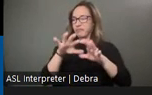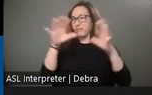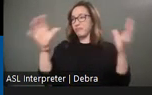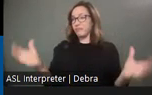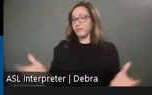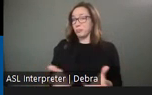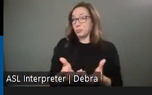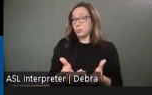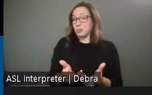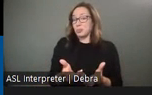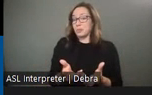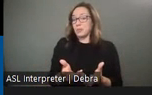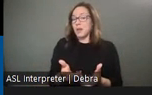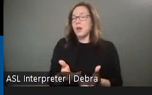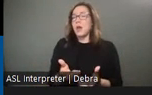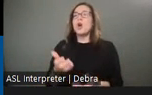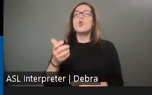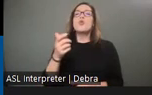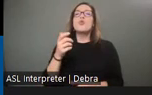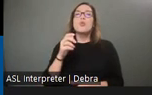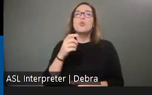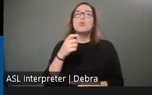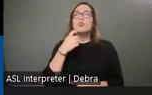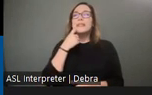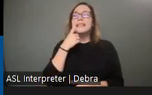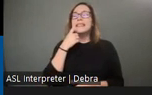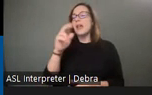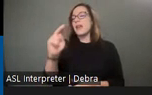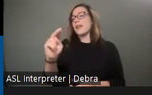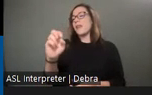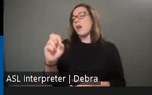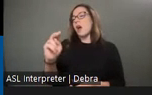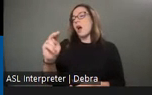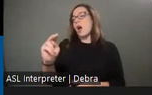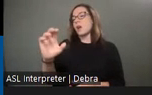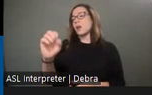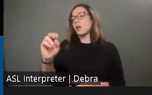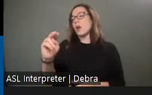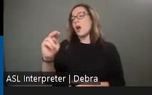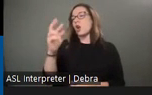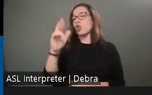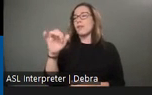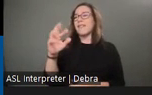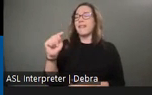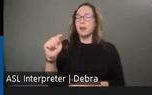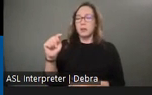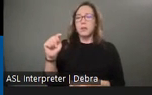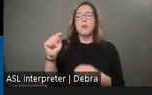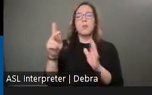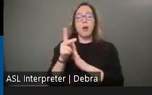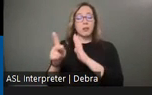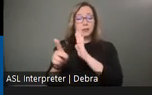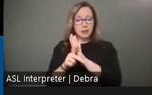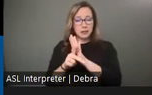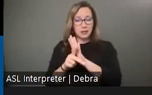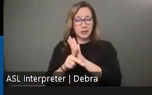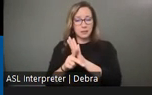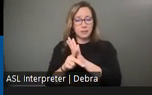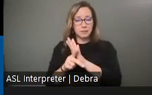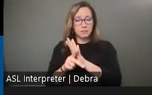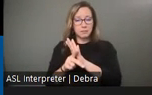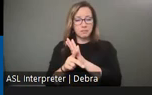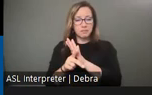FEMA non-congregate policy? So we invite Mark to respond to that question at this time. Let me just